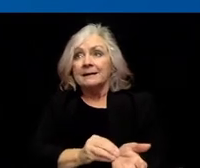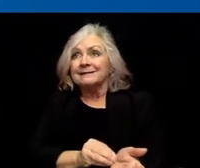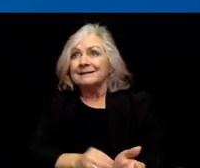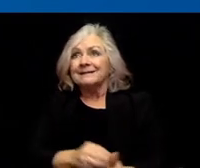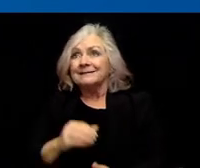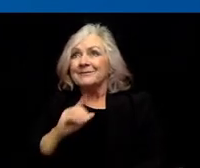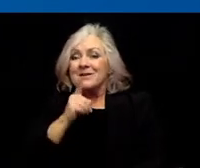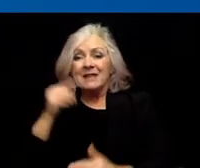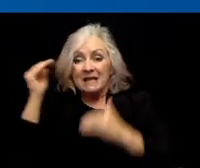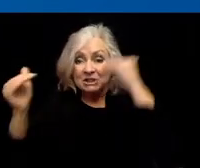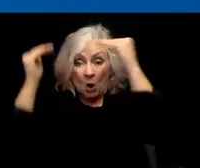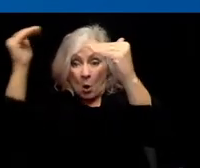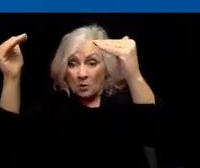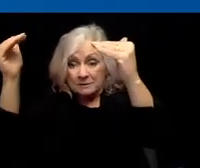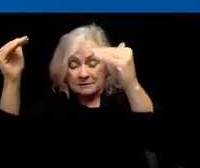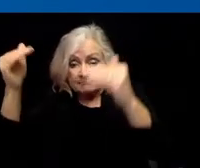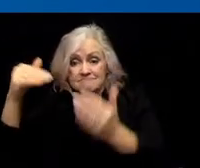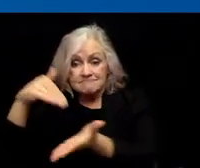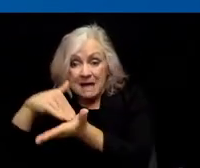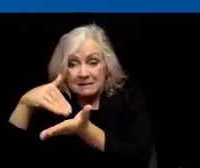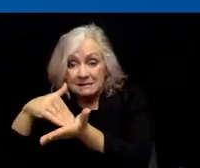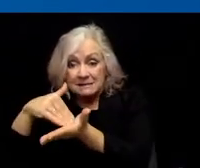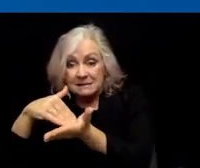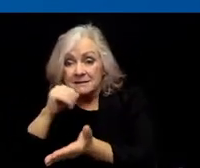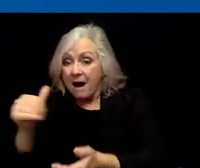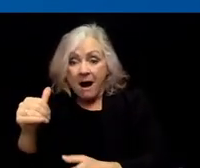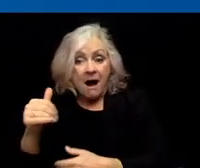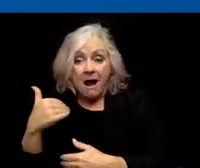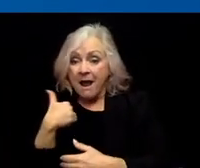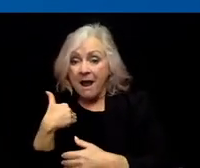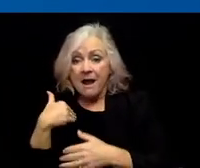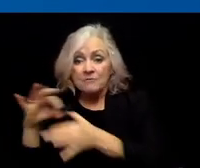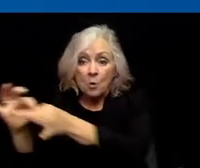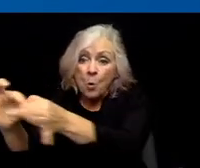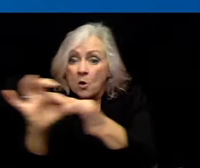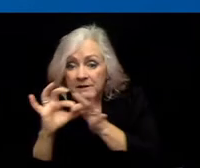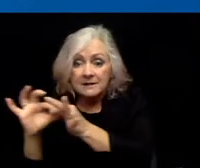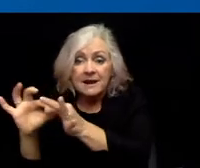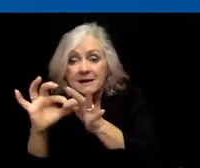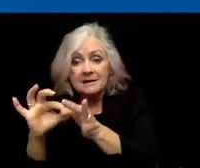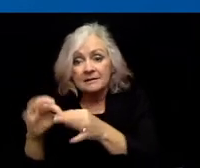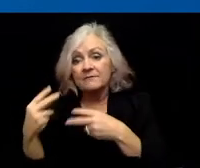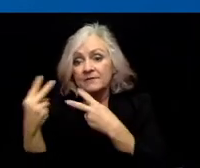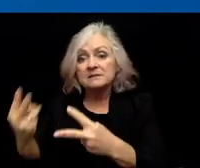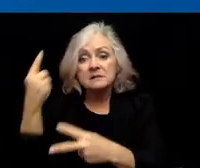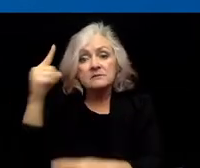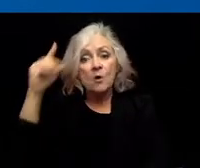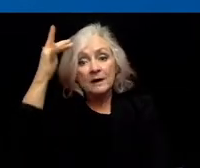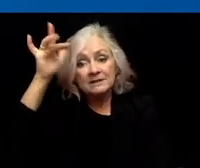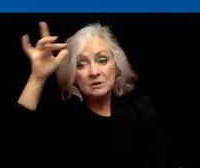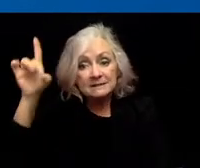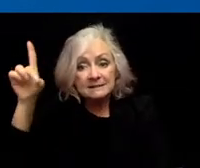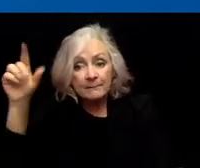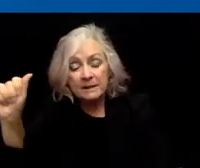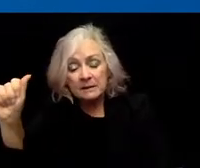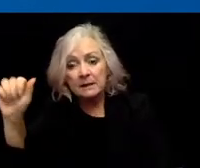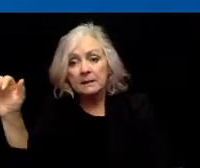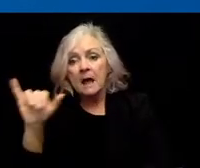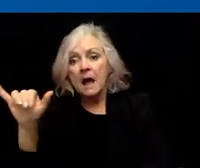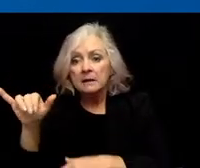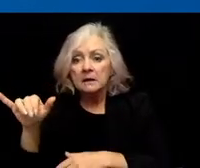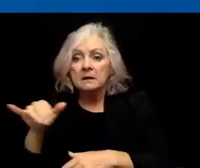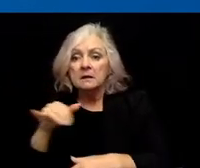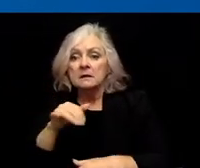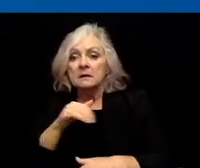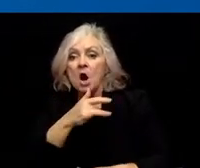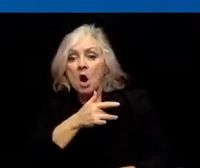disabilities and helping in the coordination of all the visits, you know, the cardiology visits, the going back to the genetics